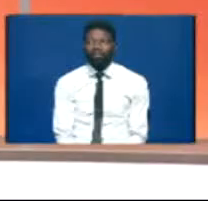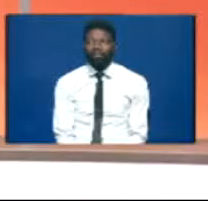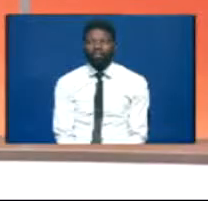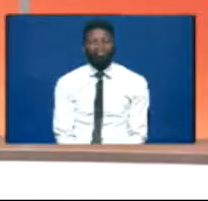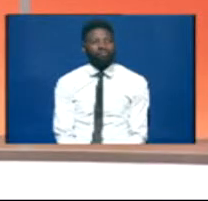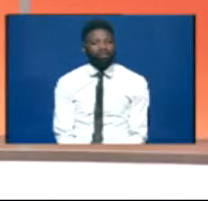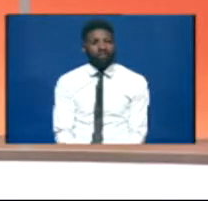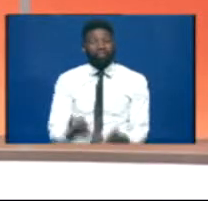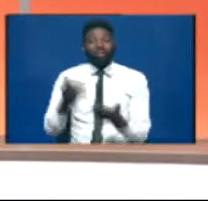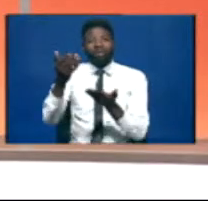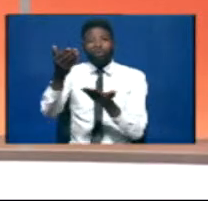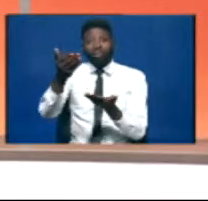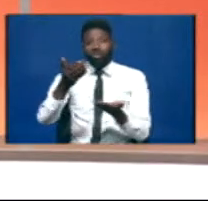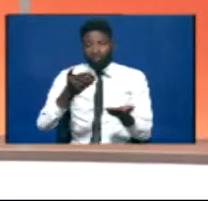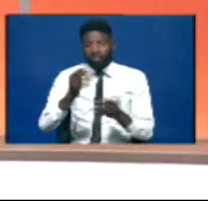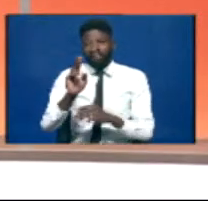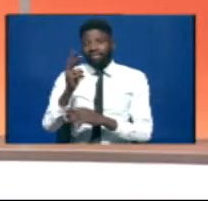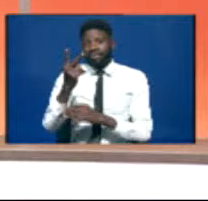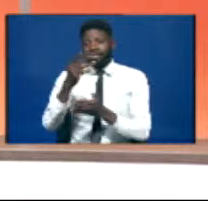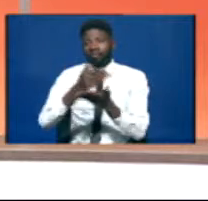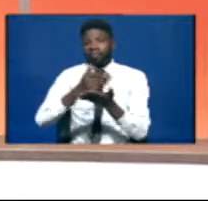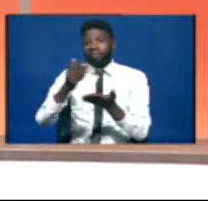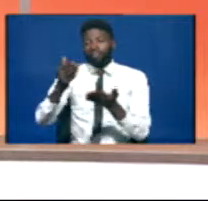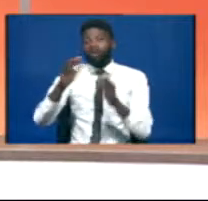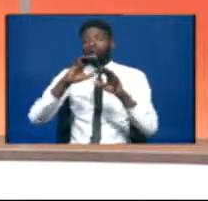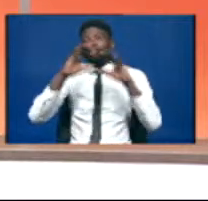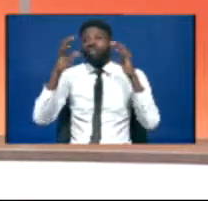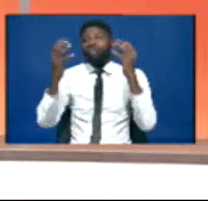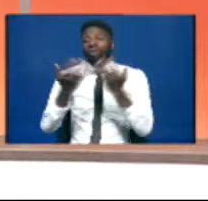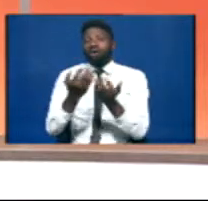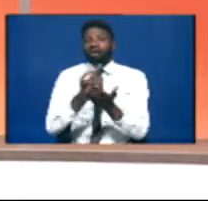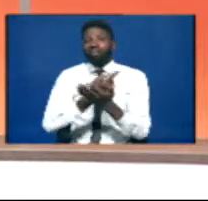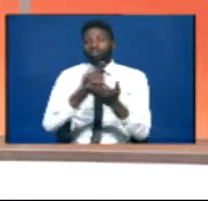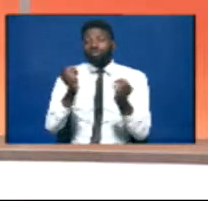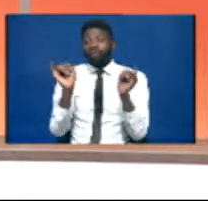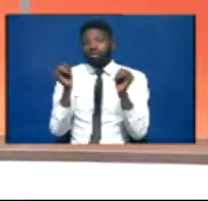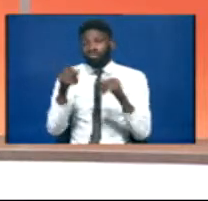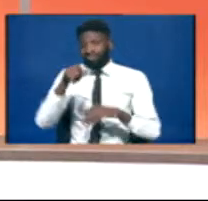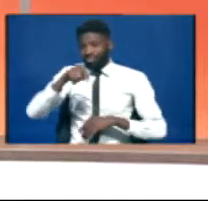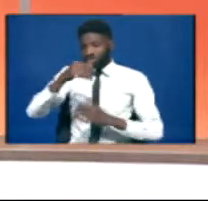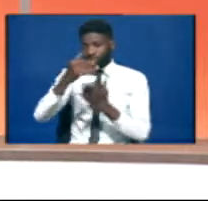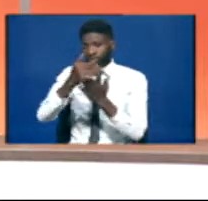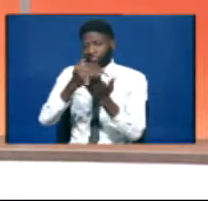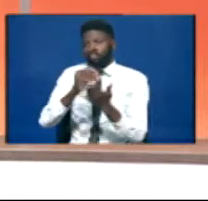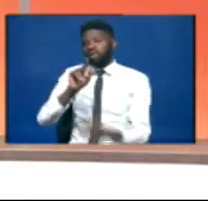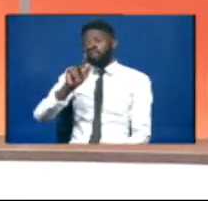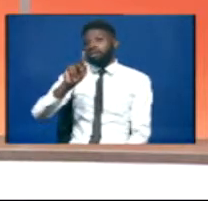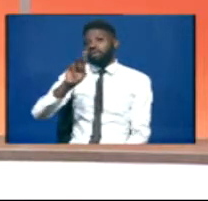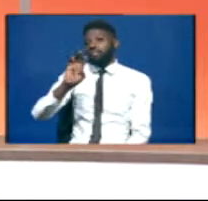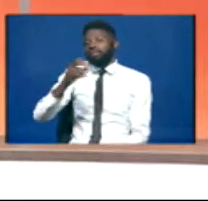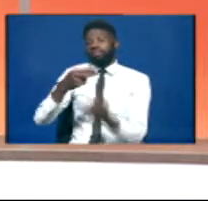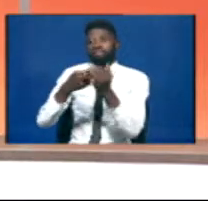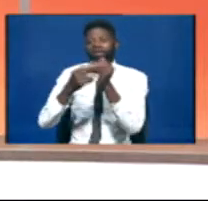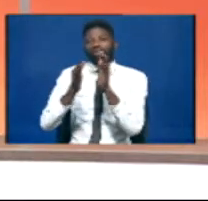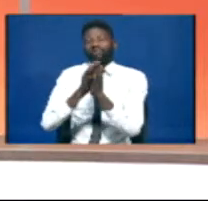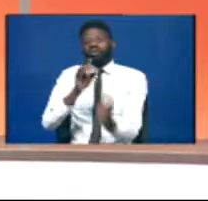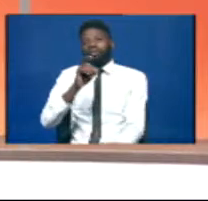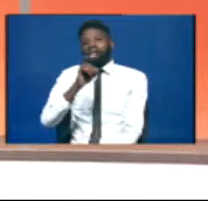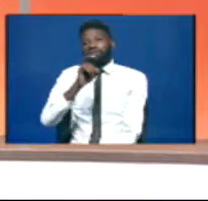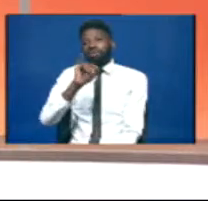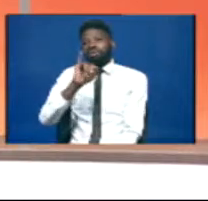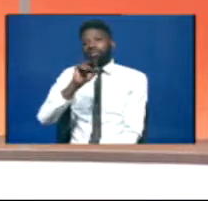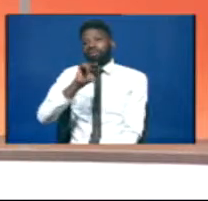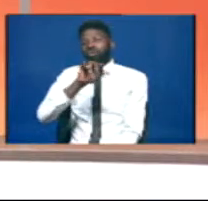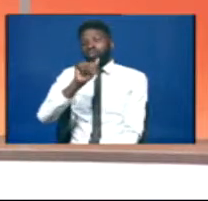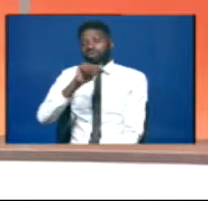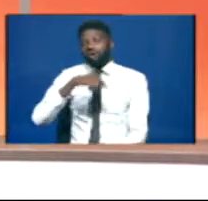Karibu katika awamu hii ya pili ya kipindi Dunia Wiki Hii. Ushirikiano wa shirika la utangazaji nchini KBC na shirika la Xinhua kutoka China